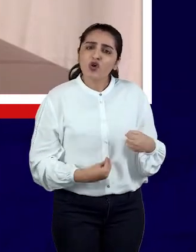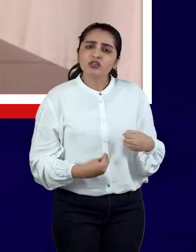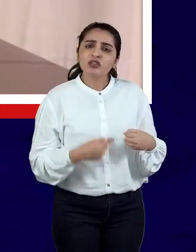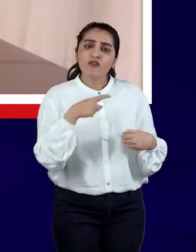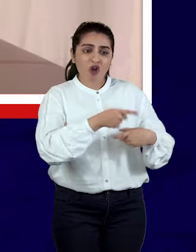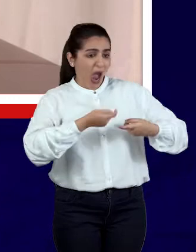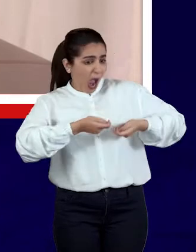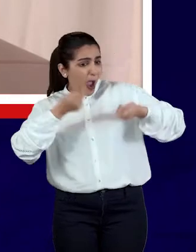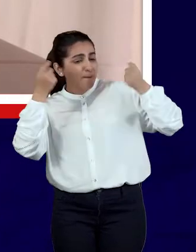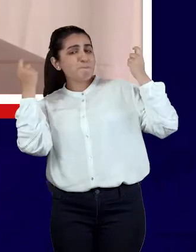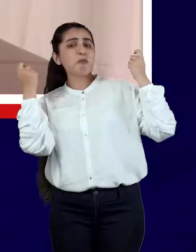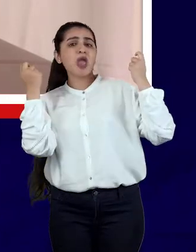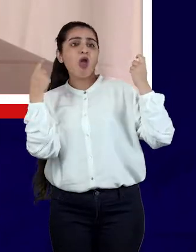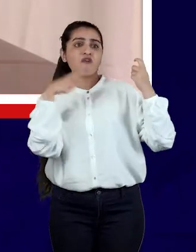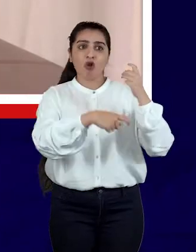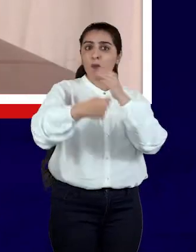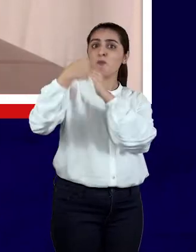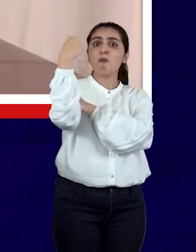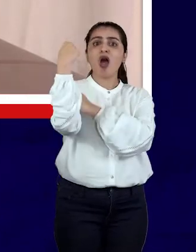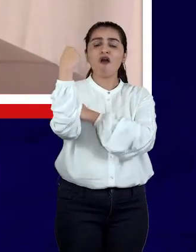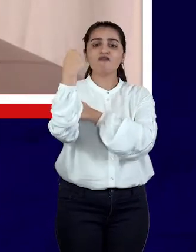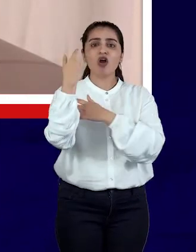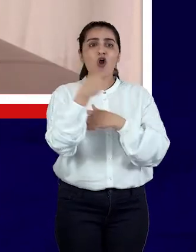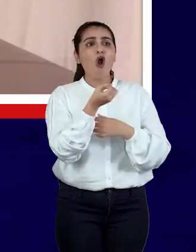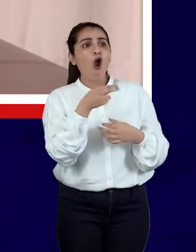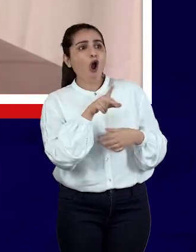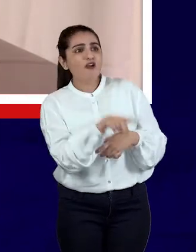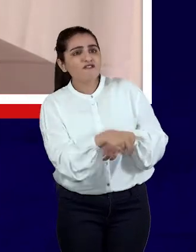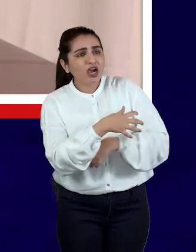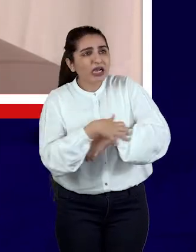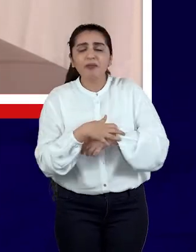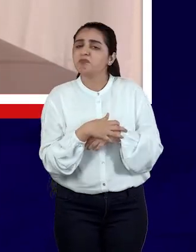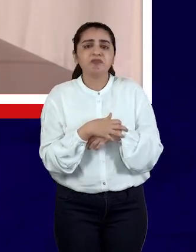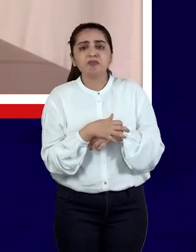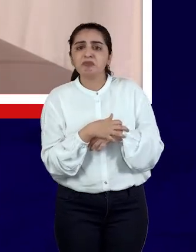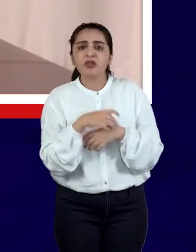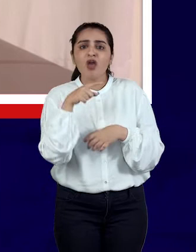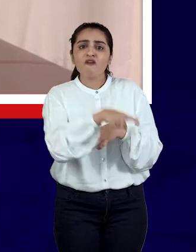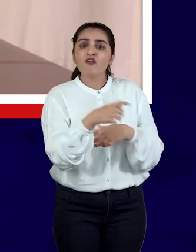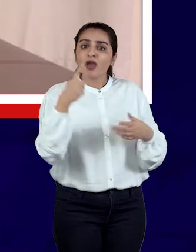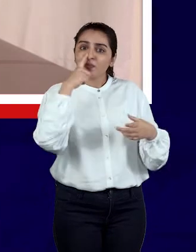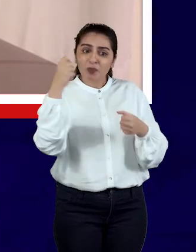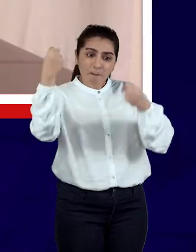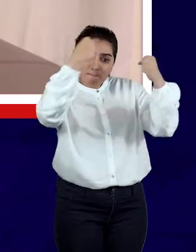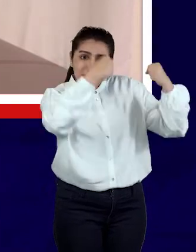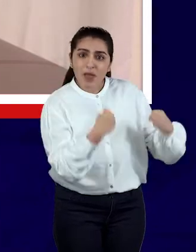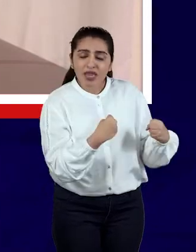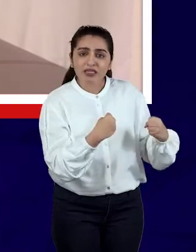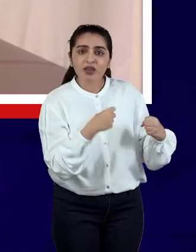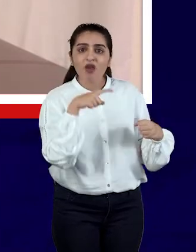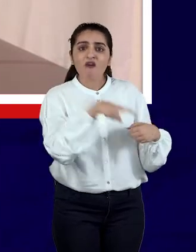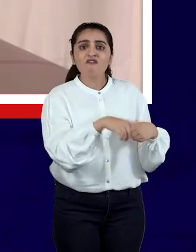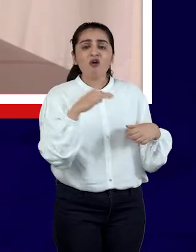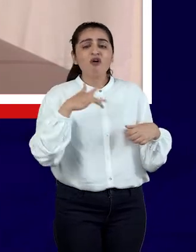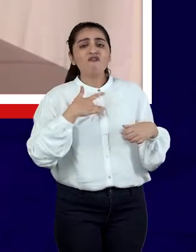didn't matter how rich she was or how powerful she was or how large in stature she was. The minute she sat in my chair,